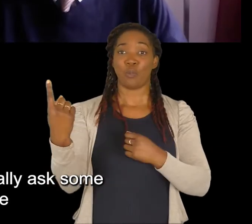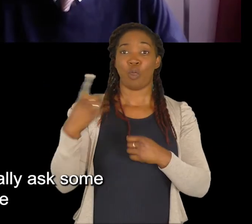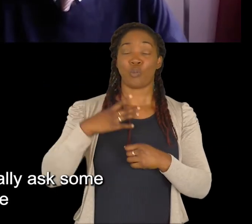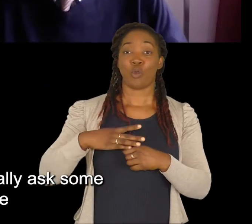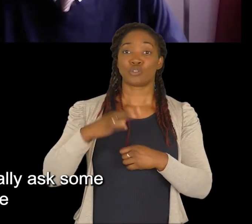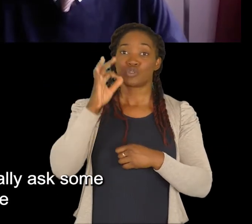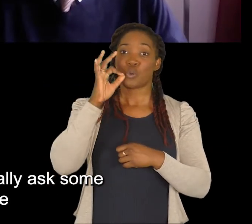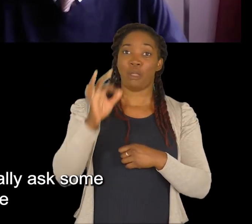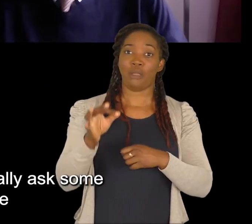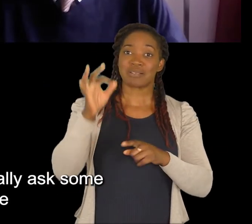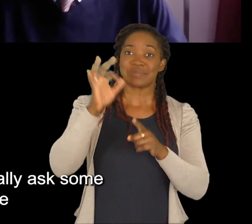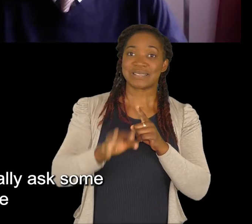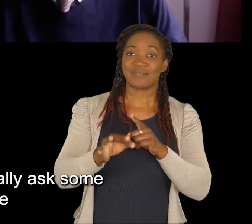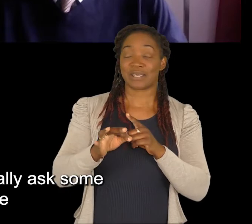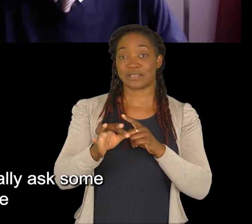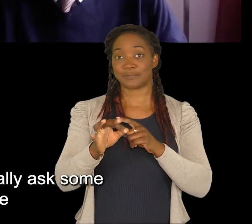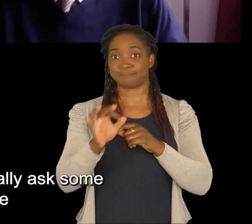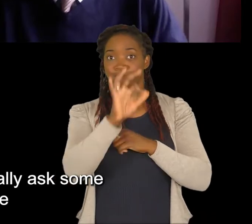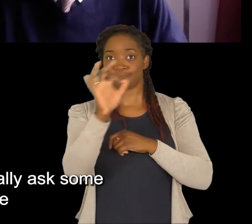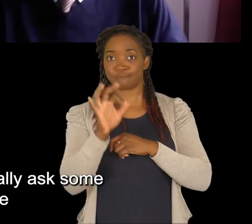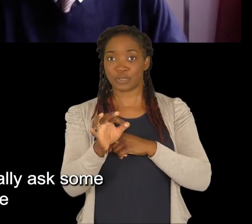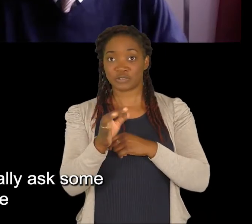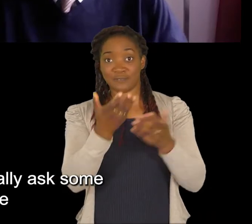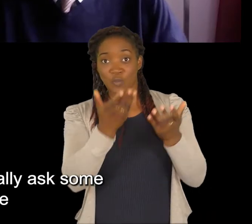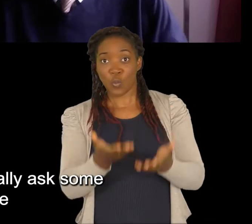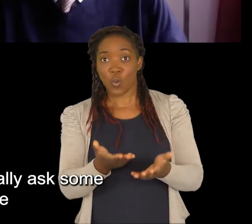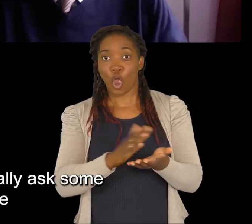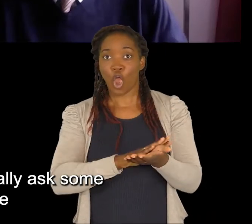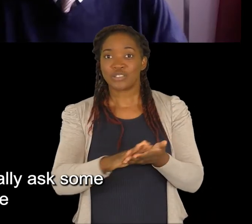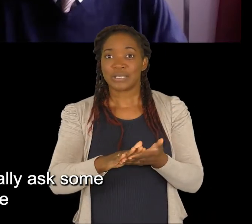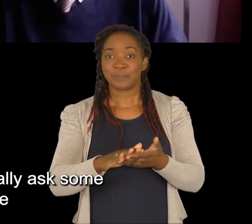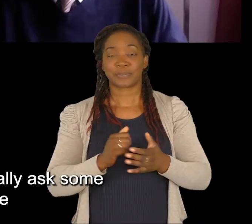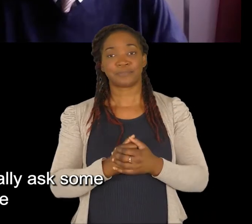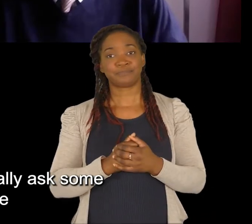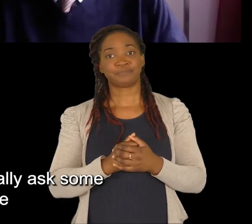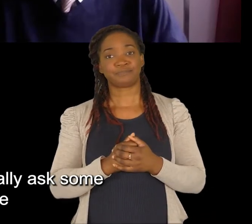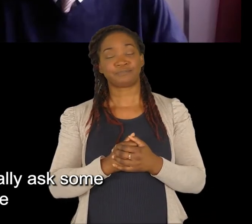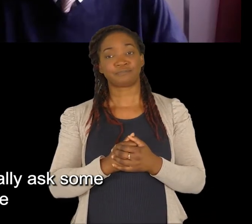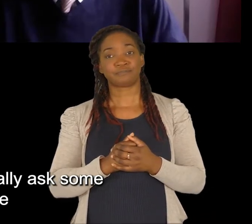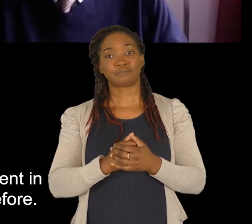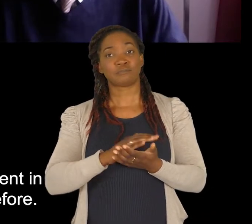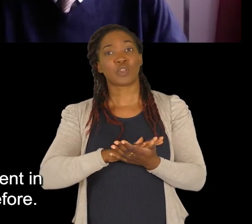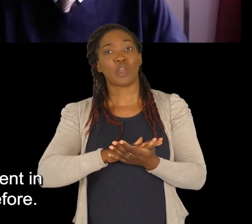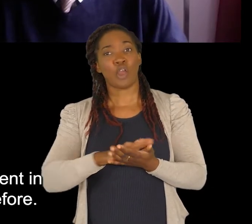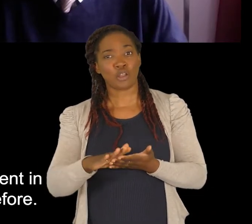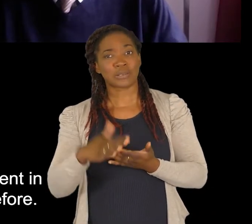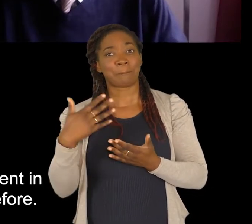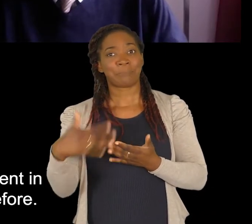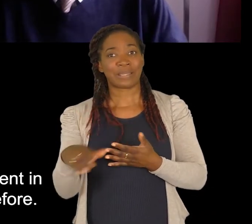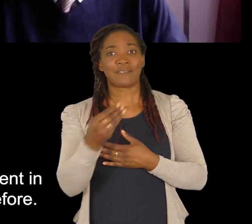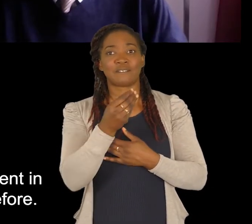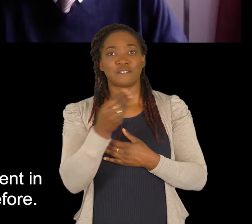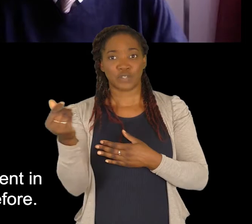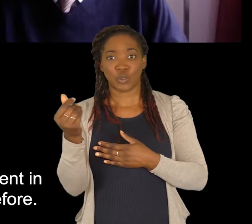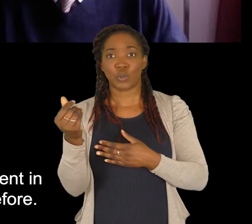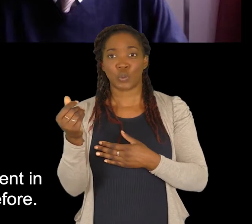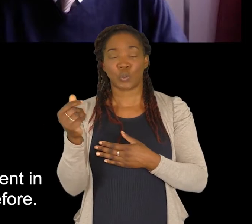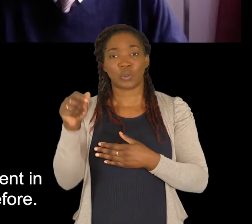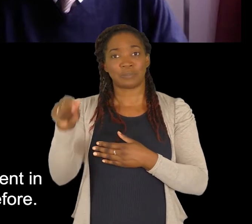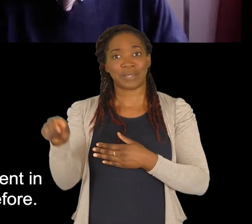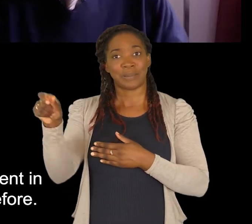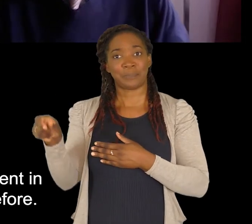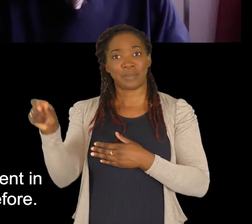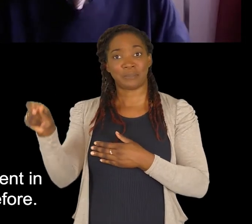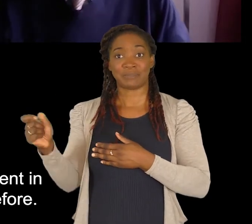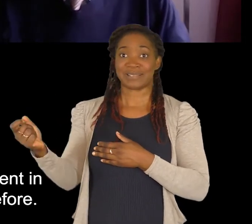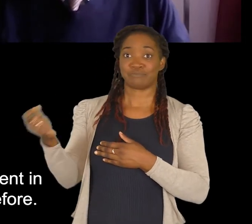to specifically ask some questions to Hardeep. And Hardeep, there has been a few of our candidates